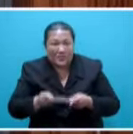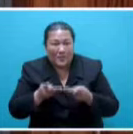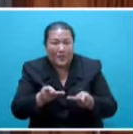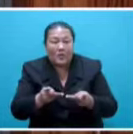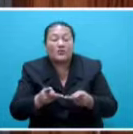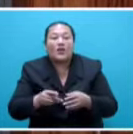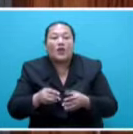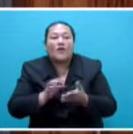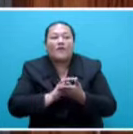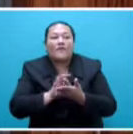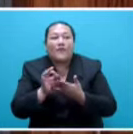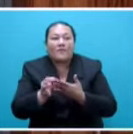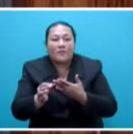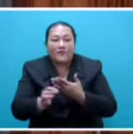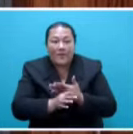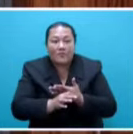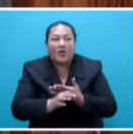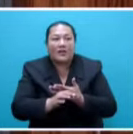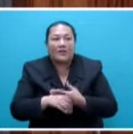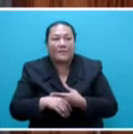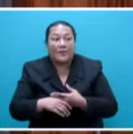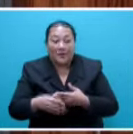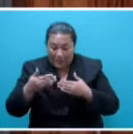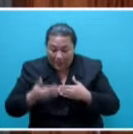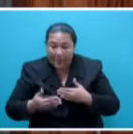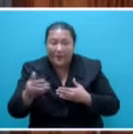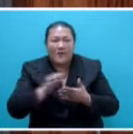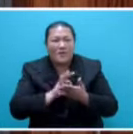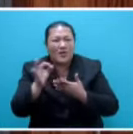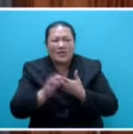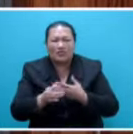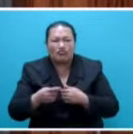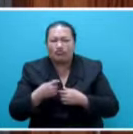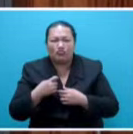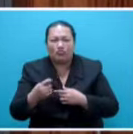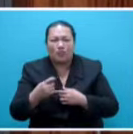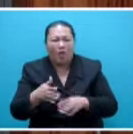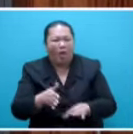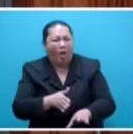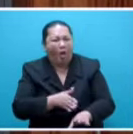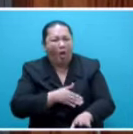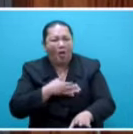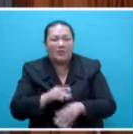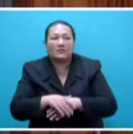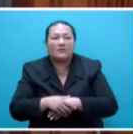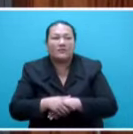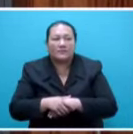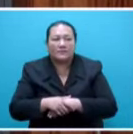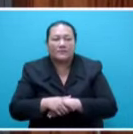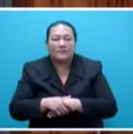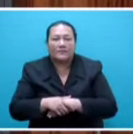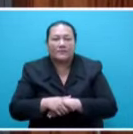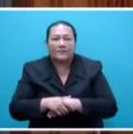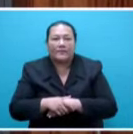February is too long. Our people deserve better than that. So, to that end, Honourable Speaker, I do not support the motion